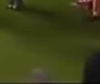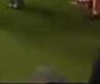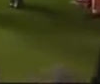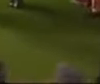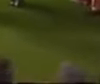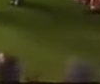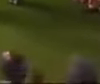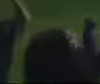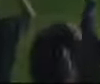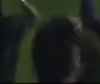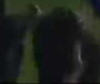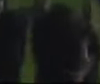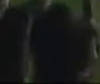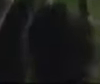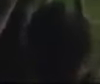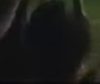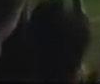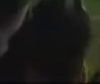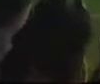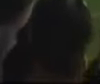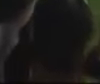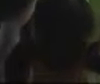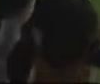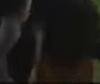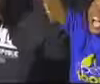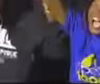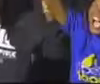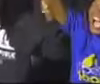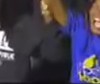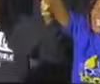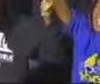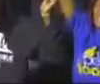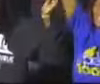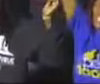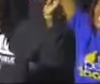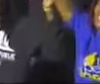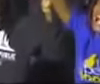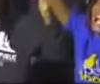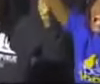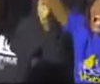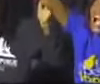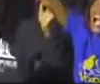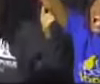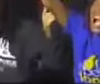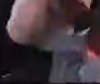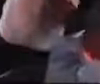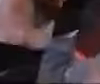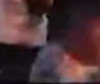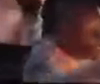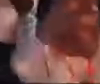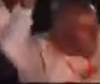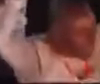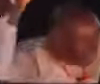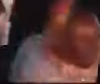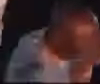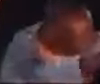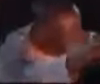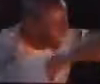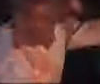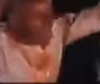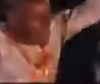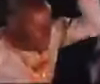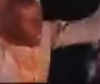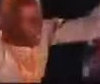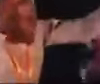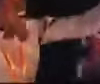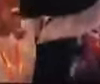1, 2, 3, shout Jesus, shout Jesus, shout Jesus. Now release